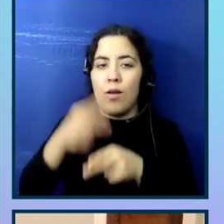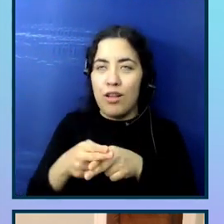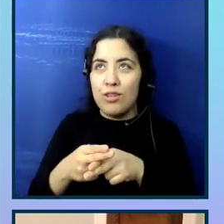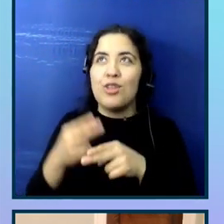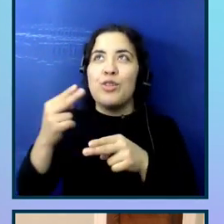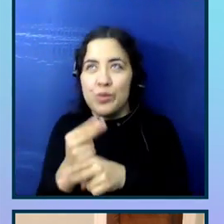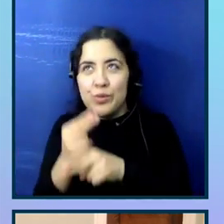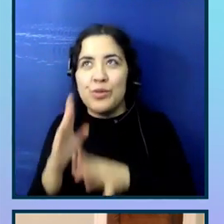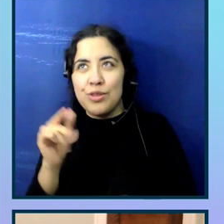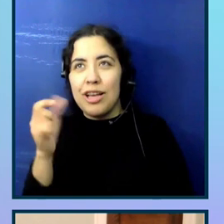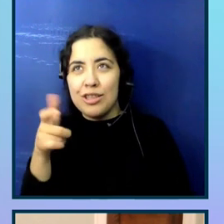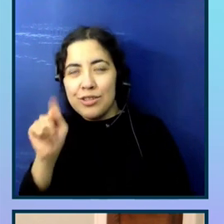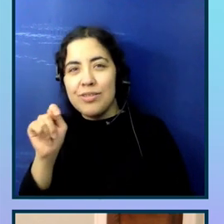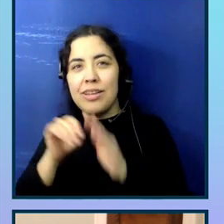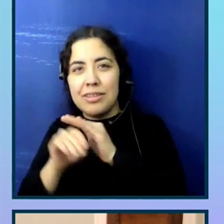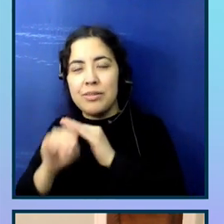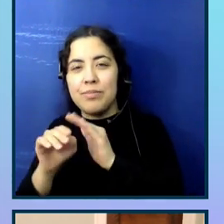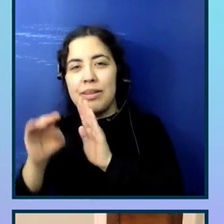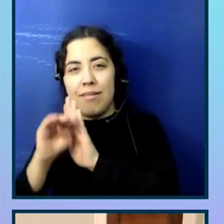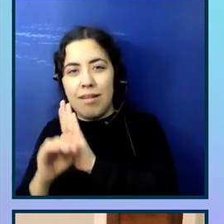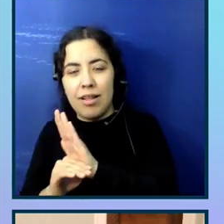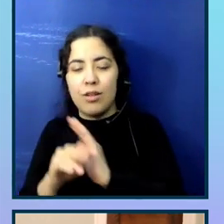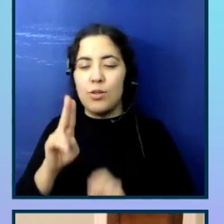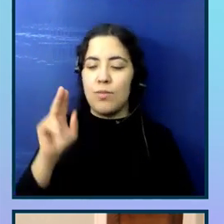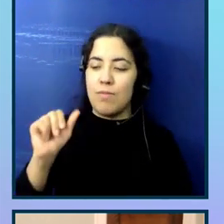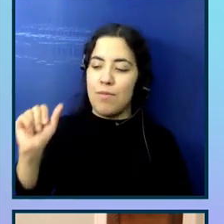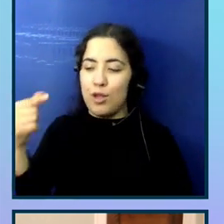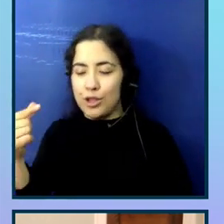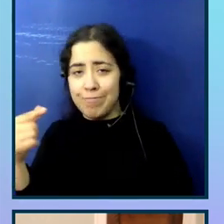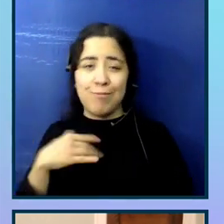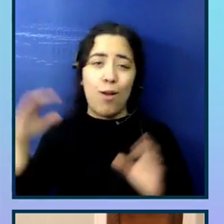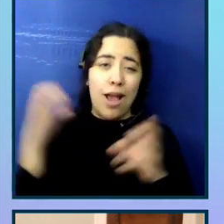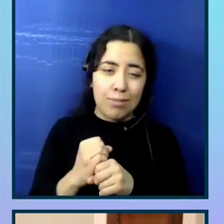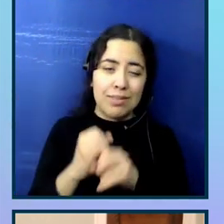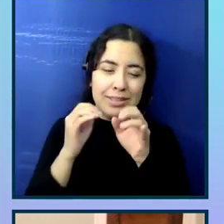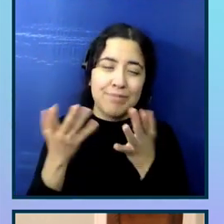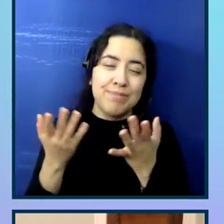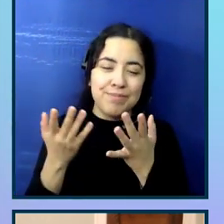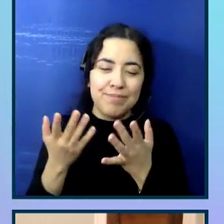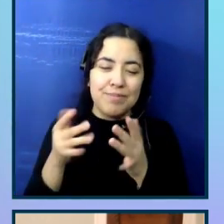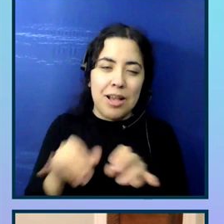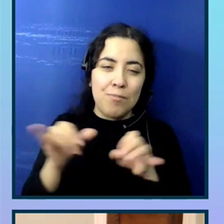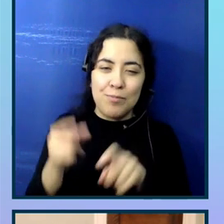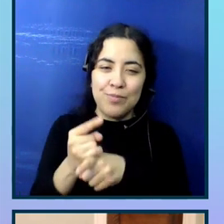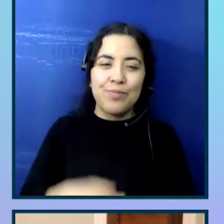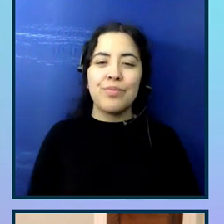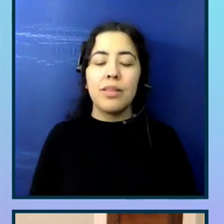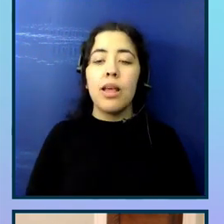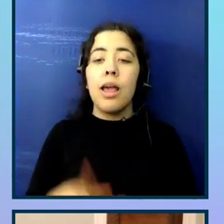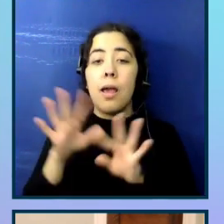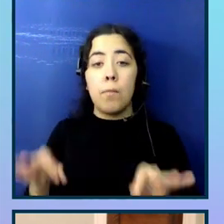Accessibility Guidelines, UAAG. We all have our acronyms, don't we? The important thing to remember about